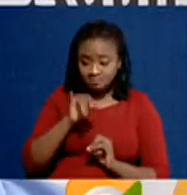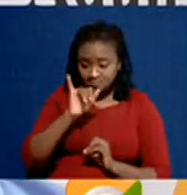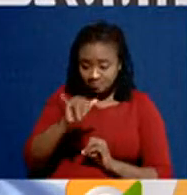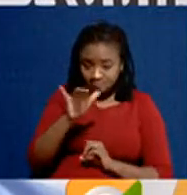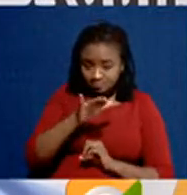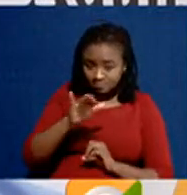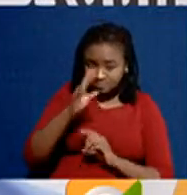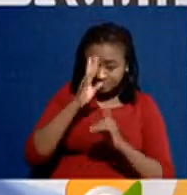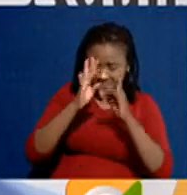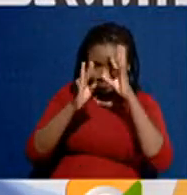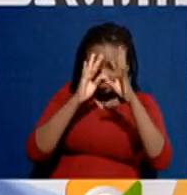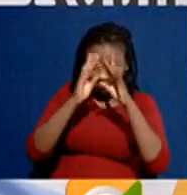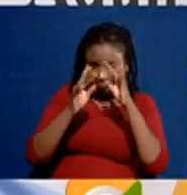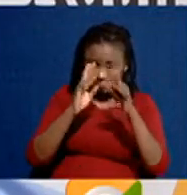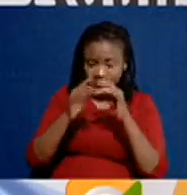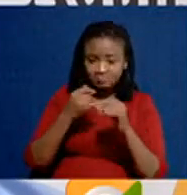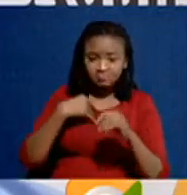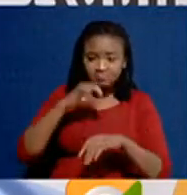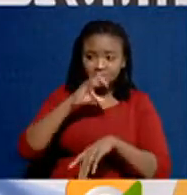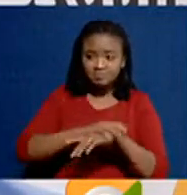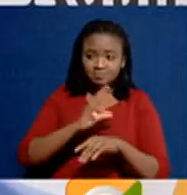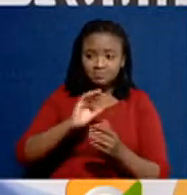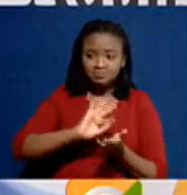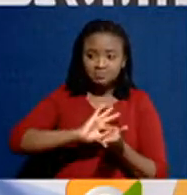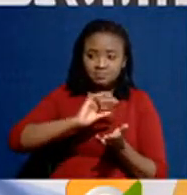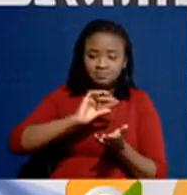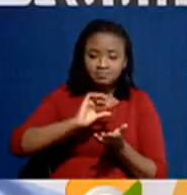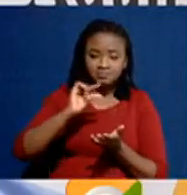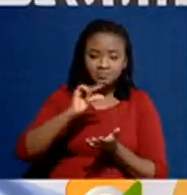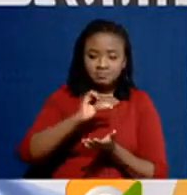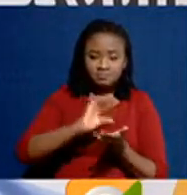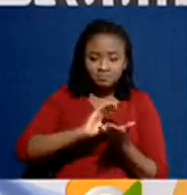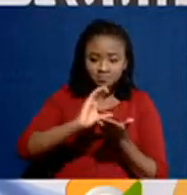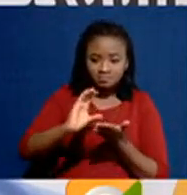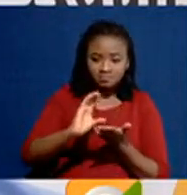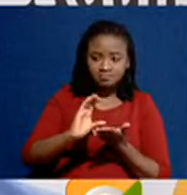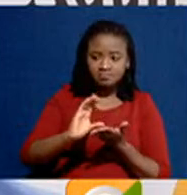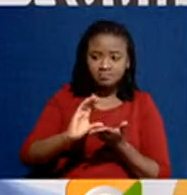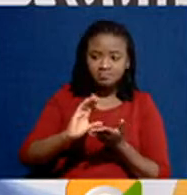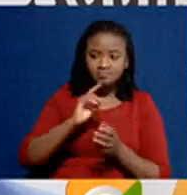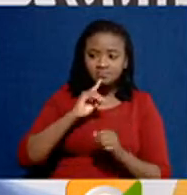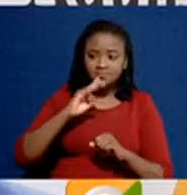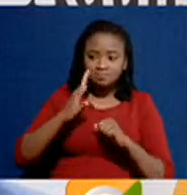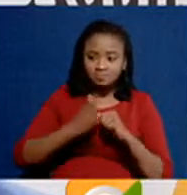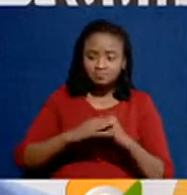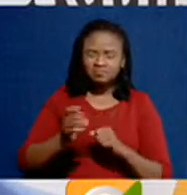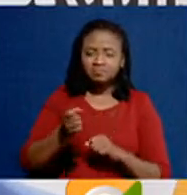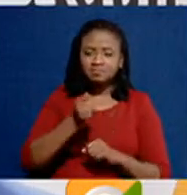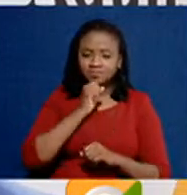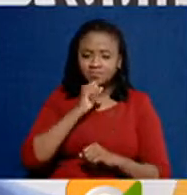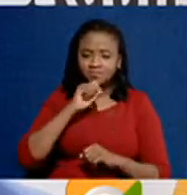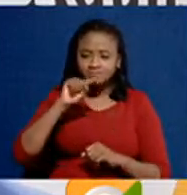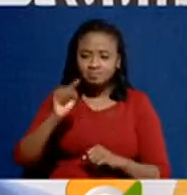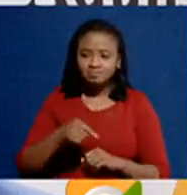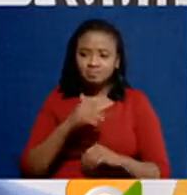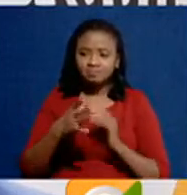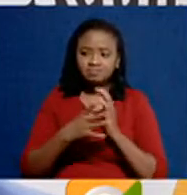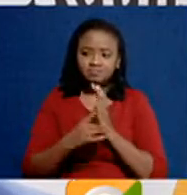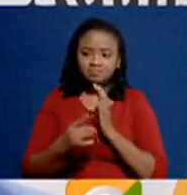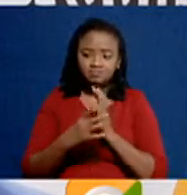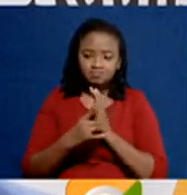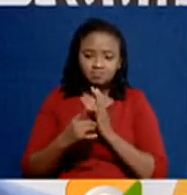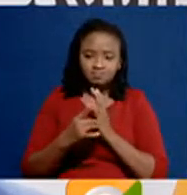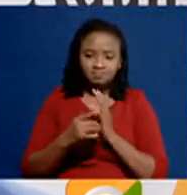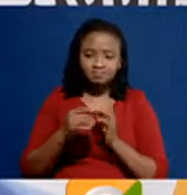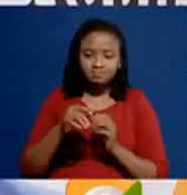which actually received some grants from Italian organization to the tune of 950,000 euros. That translates to quite a